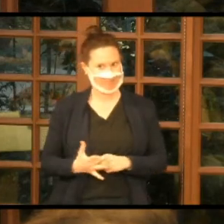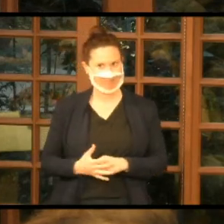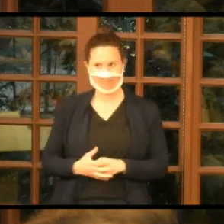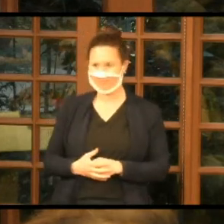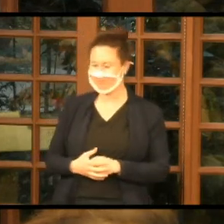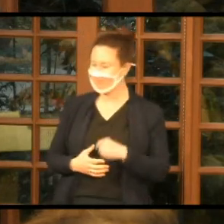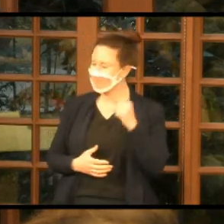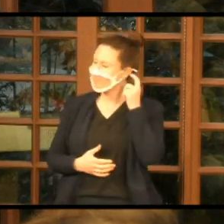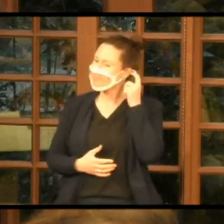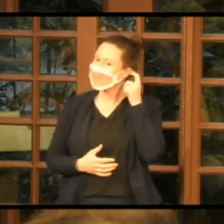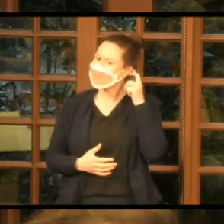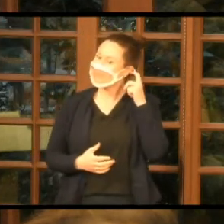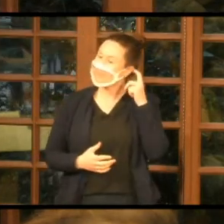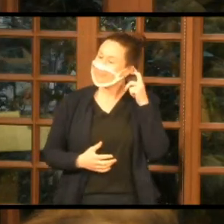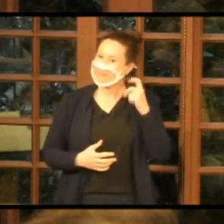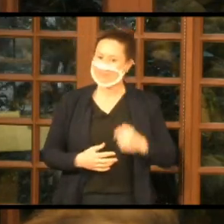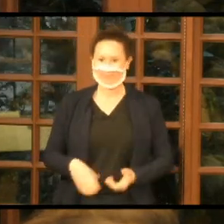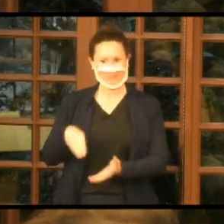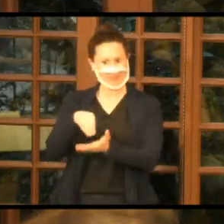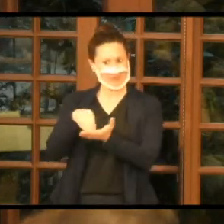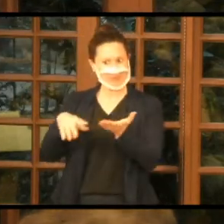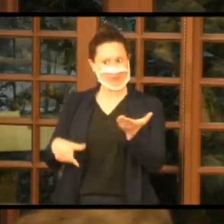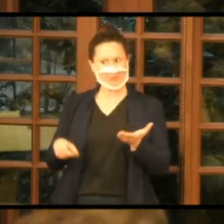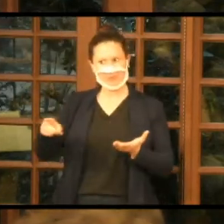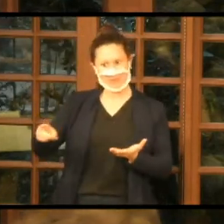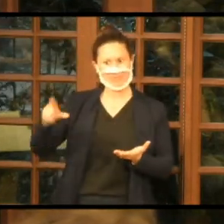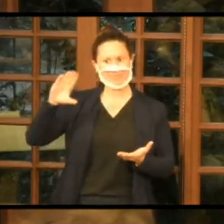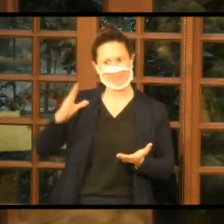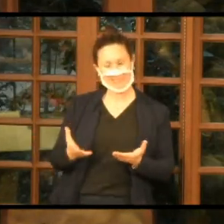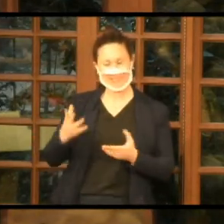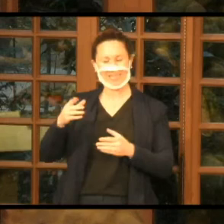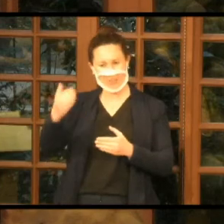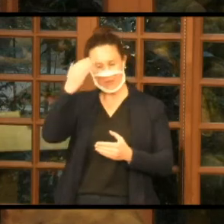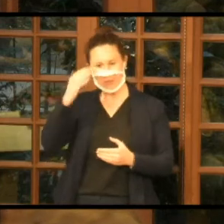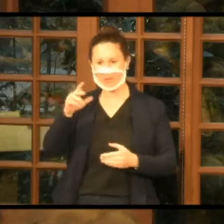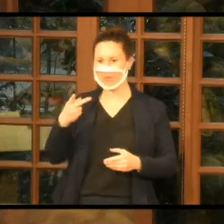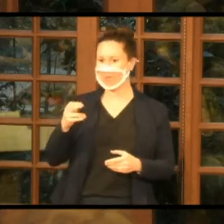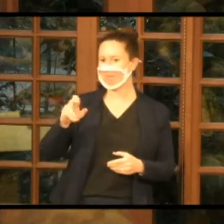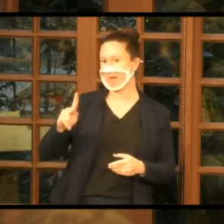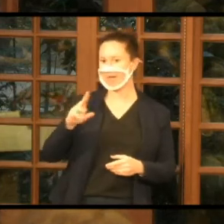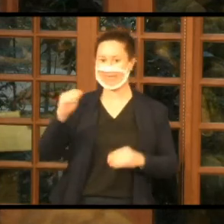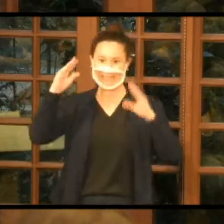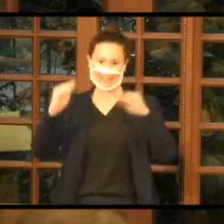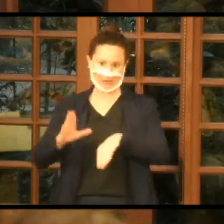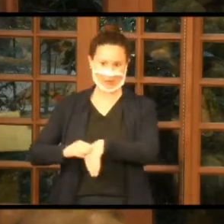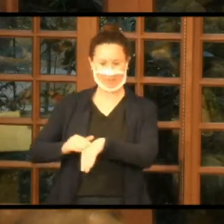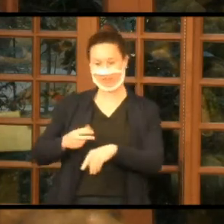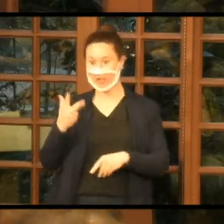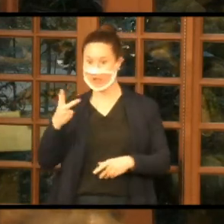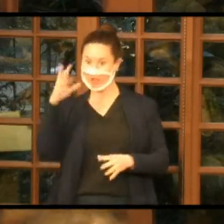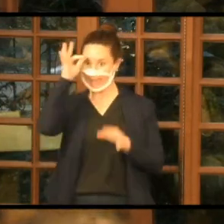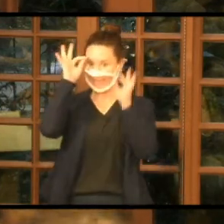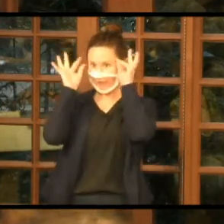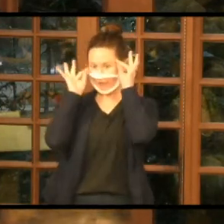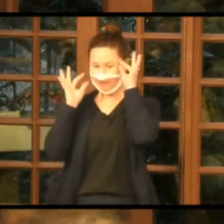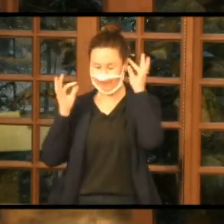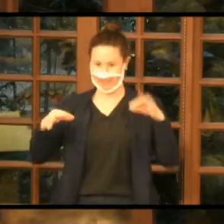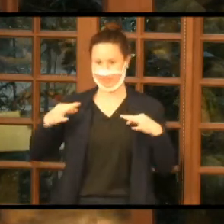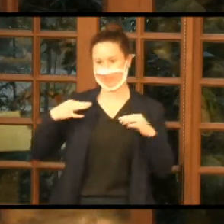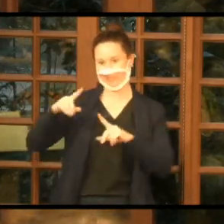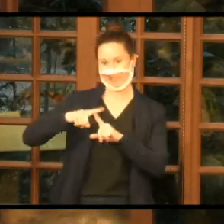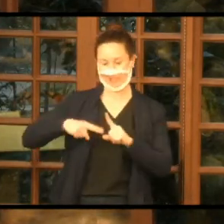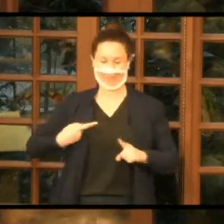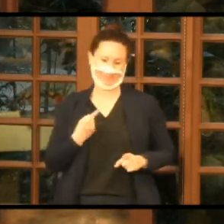A student whom Lizelle knew to be a combination of punk and teacher's pet with her three face piercings and obscene t-shirt said she was